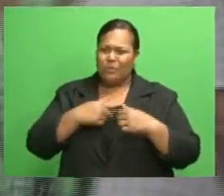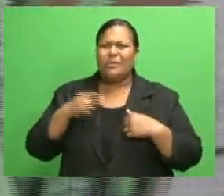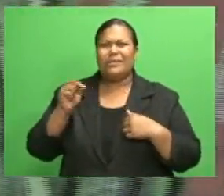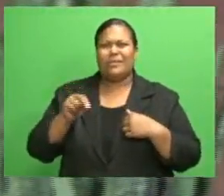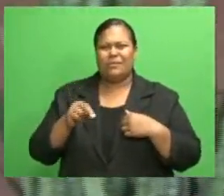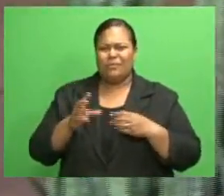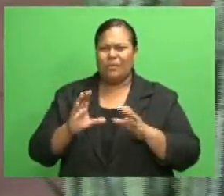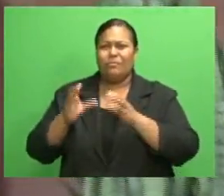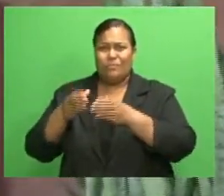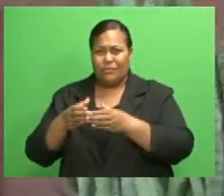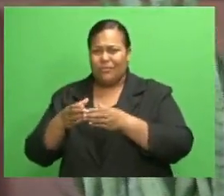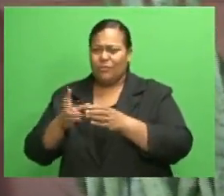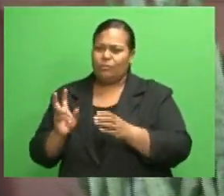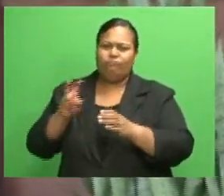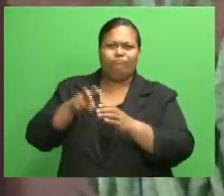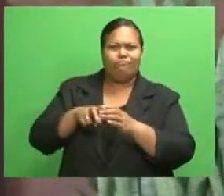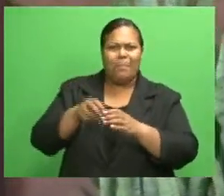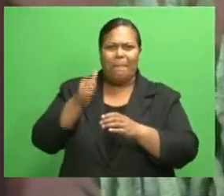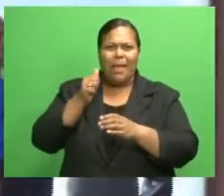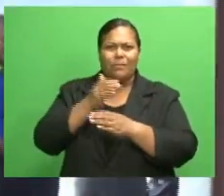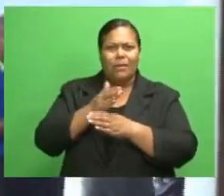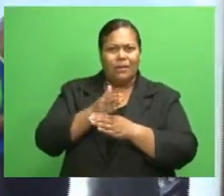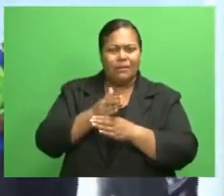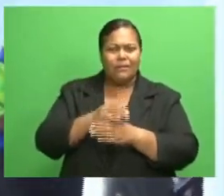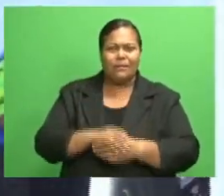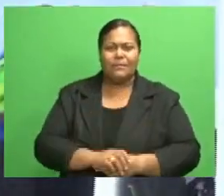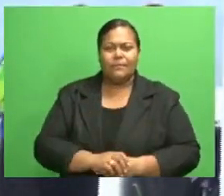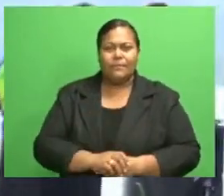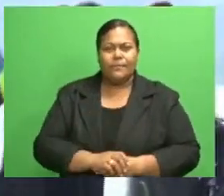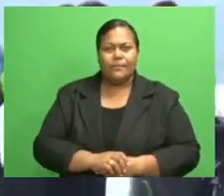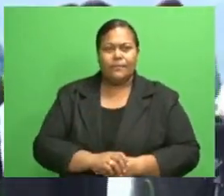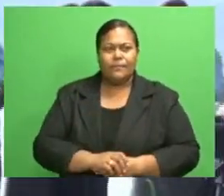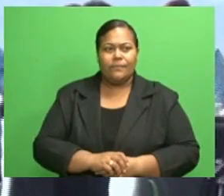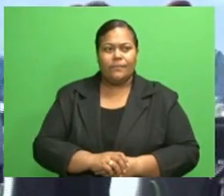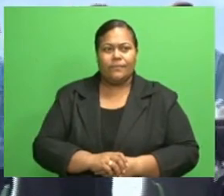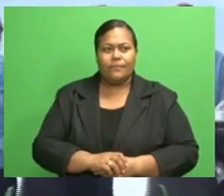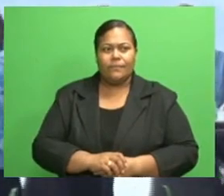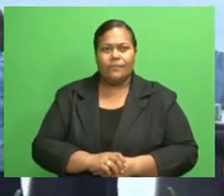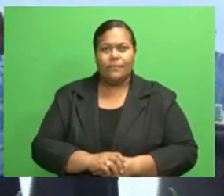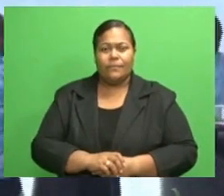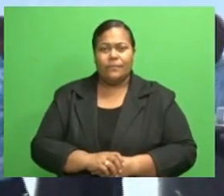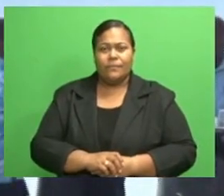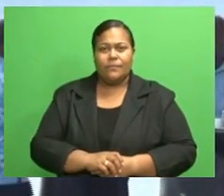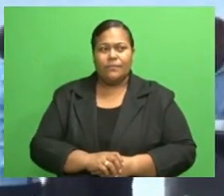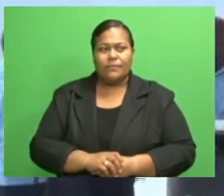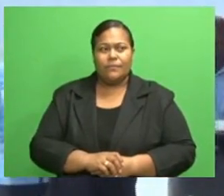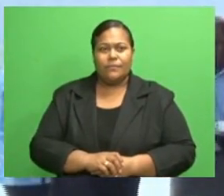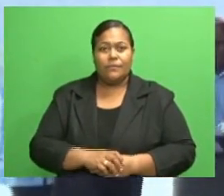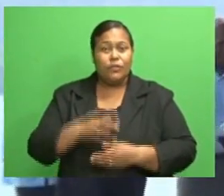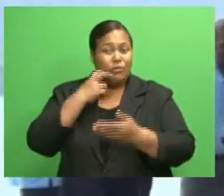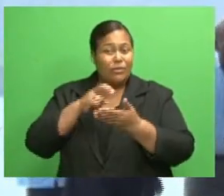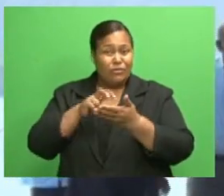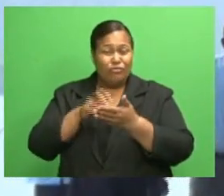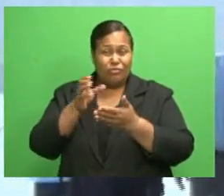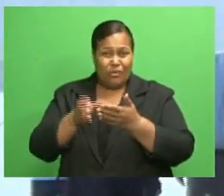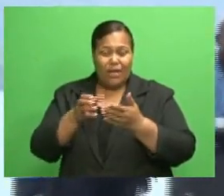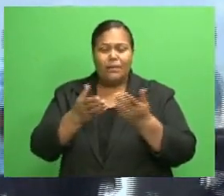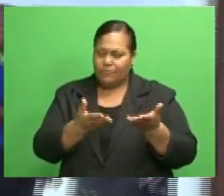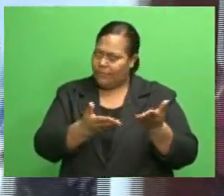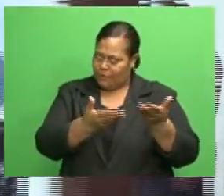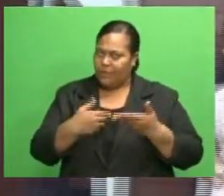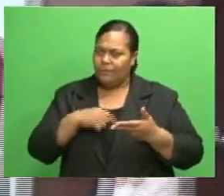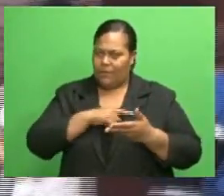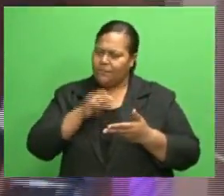party unsuspended. We have breaches that the Registrar of Political Parties has asked us to attend to. That's the